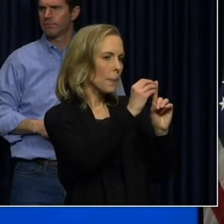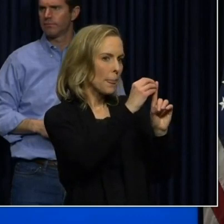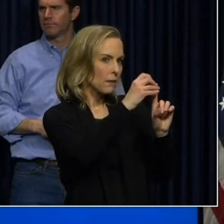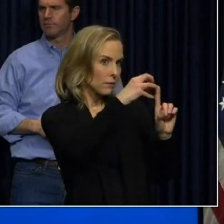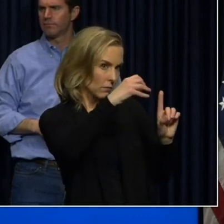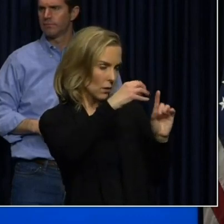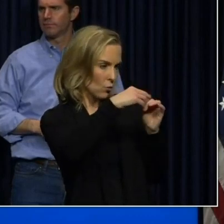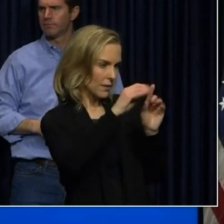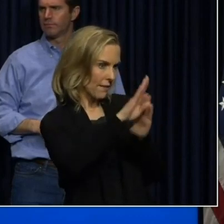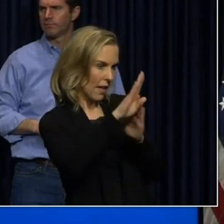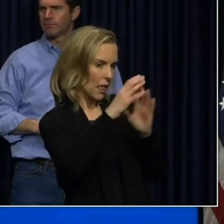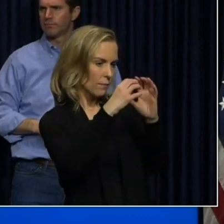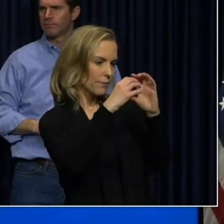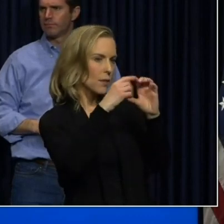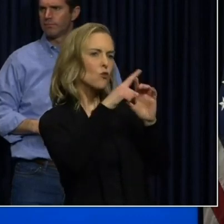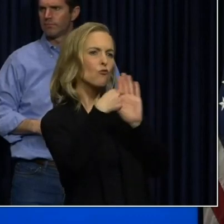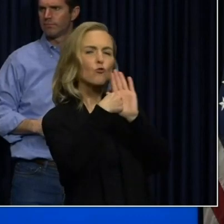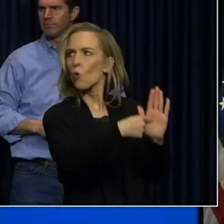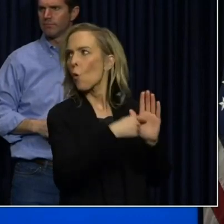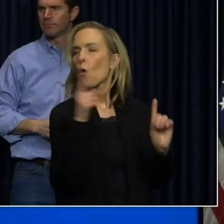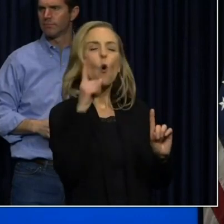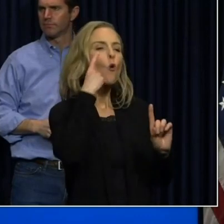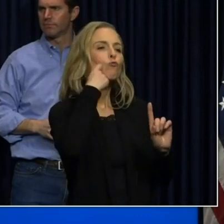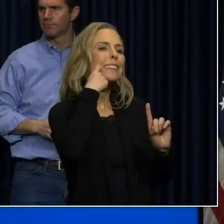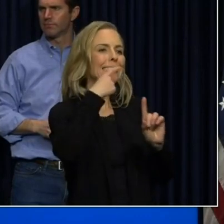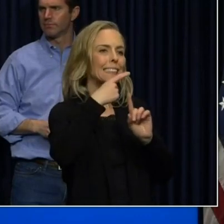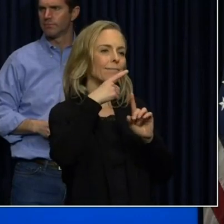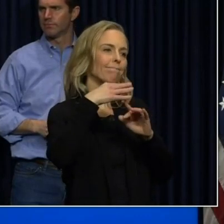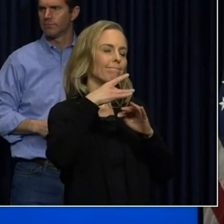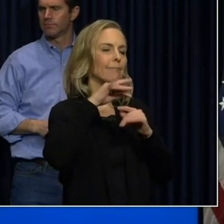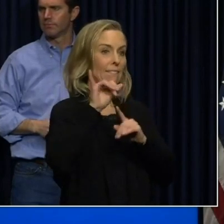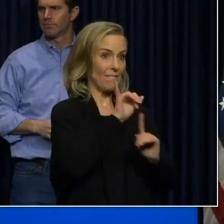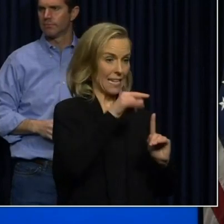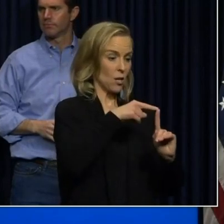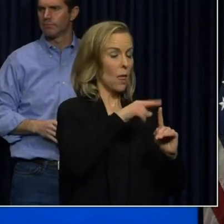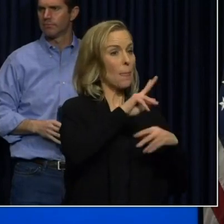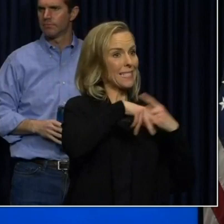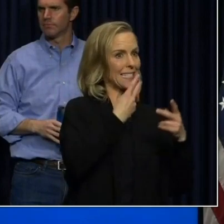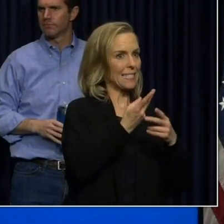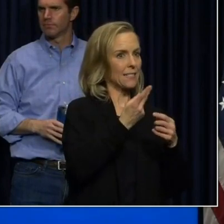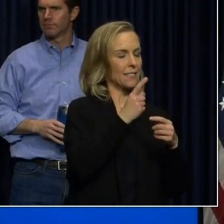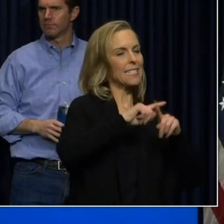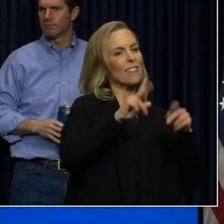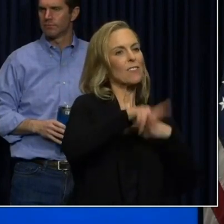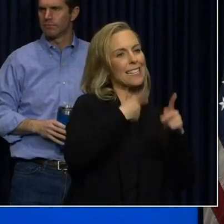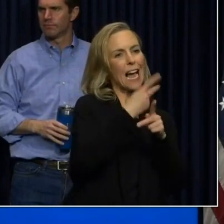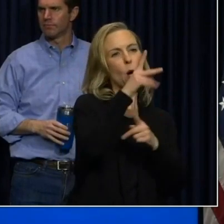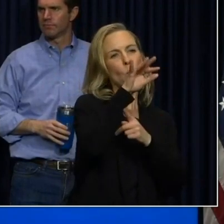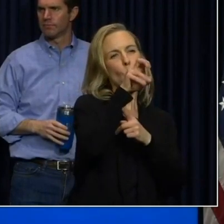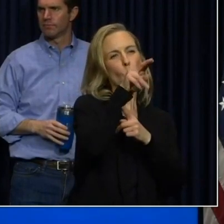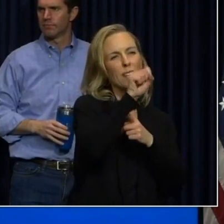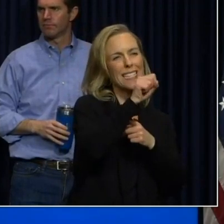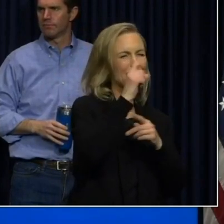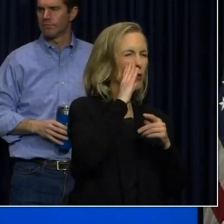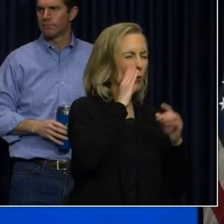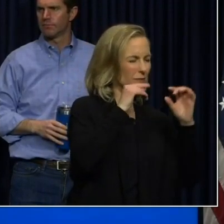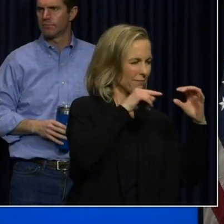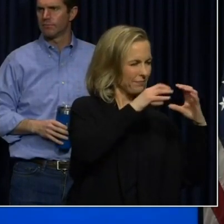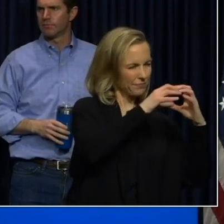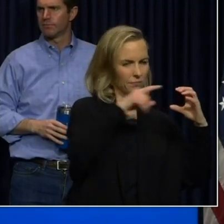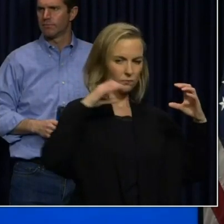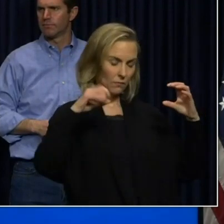of proteins, ones that show you are currently or recently infected, and ones that show you have been infected but have appear